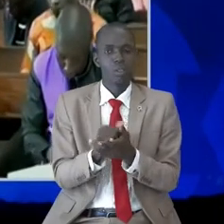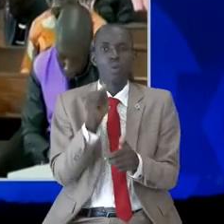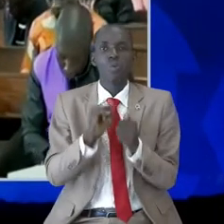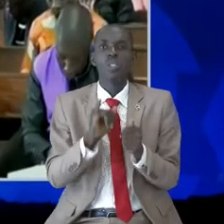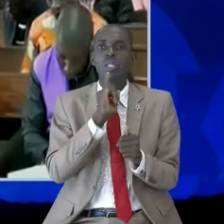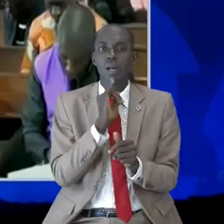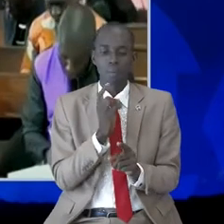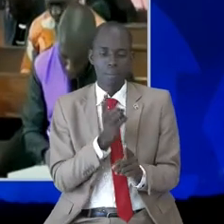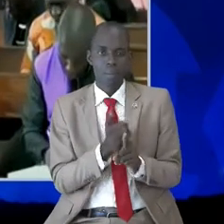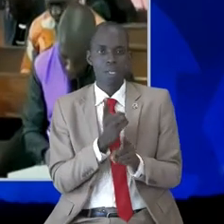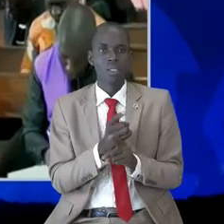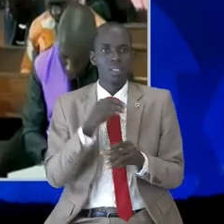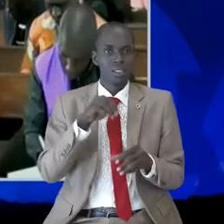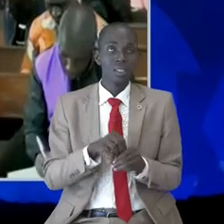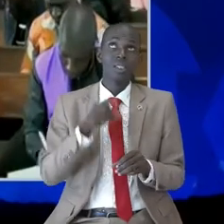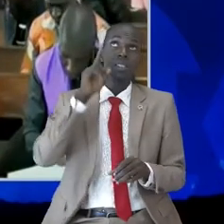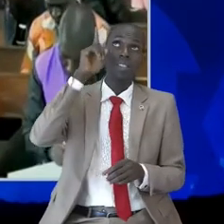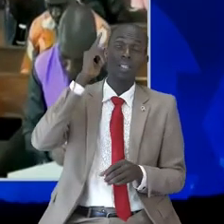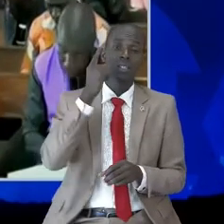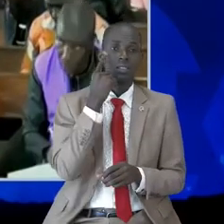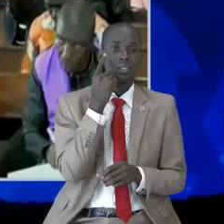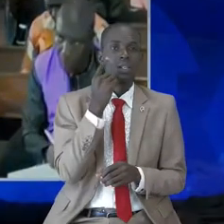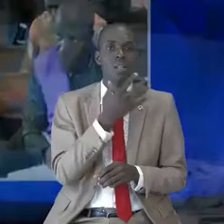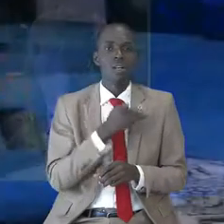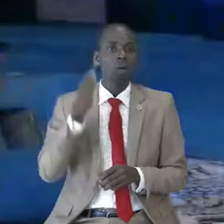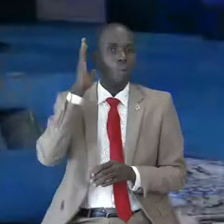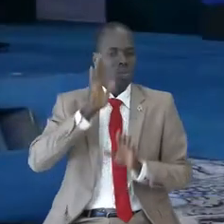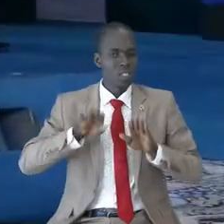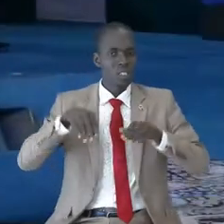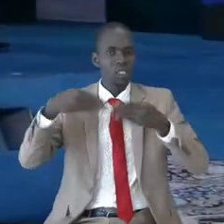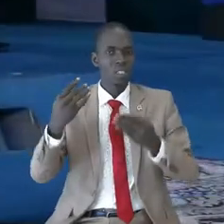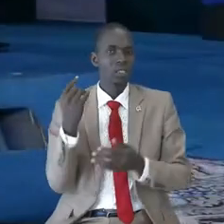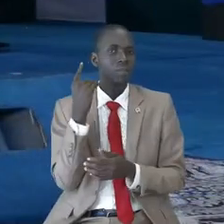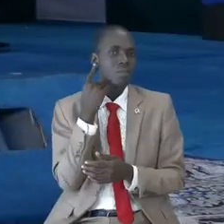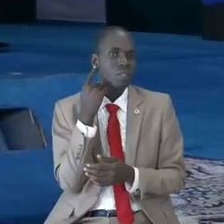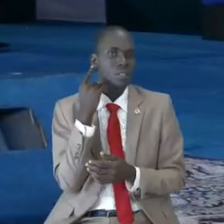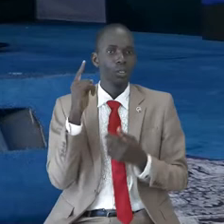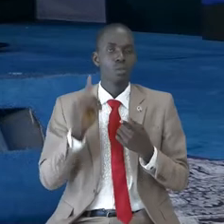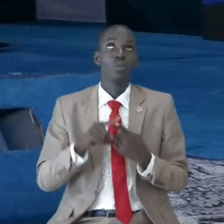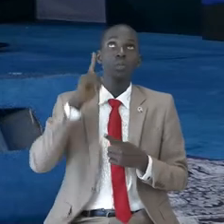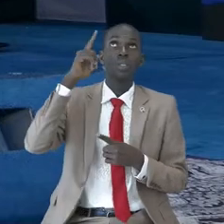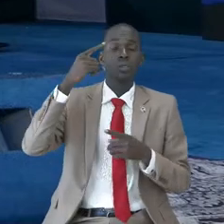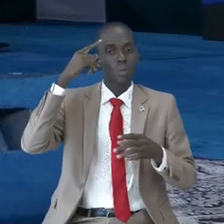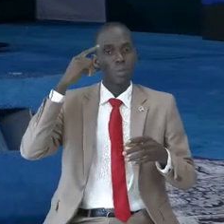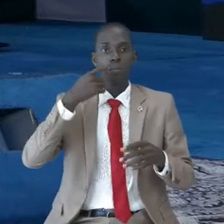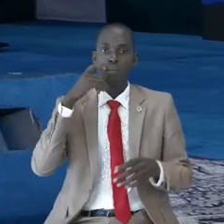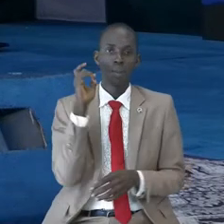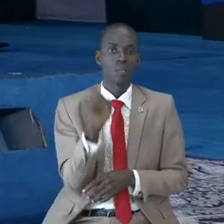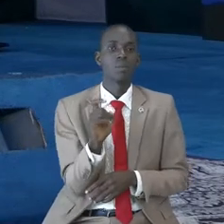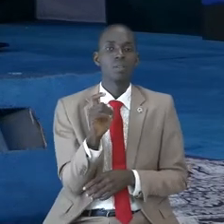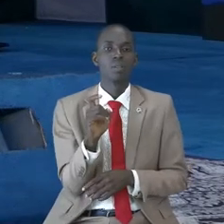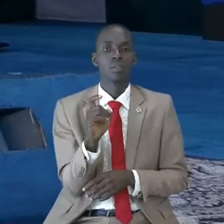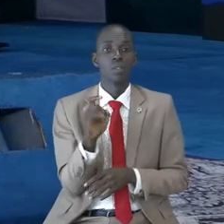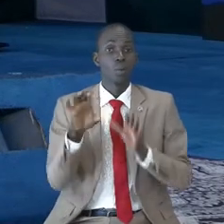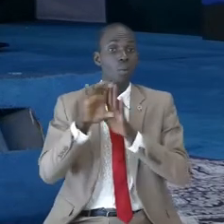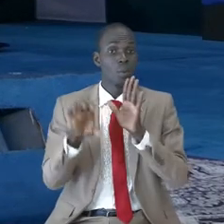which is right in his sight, and will give ear to his commandments